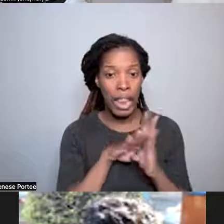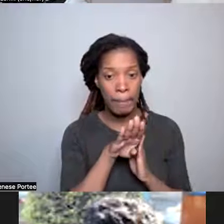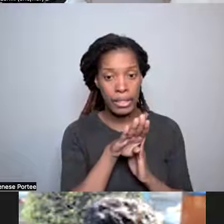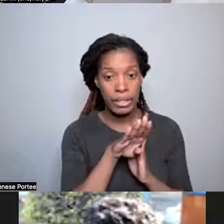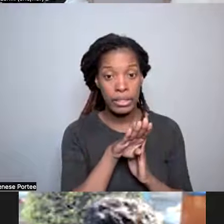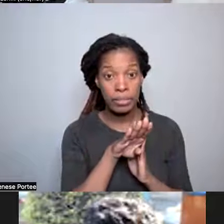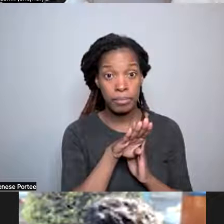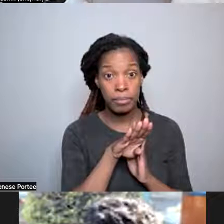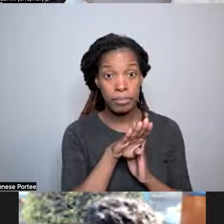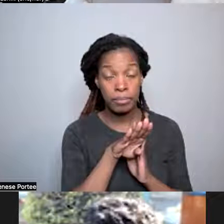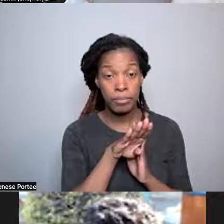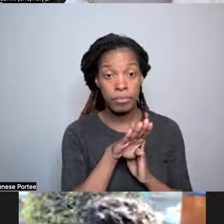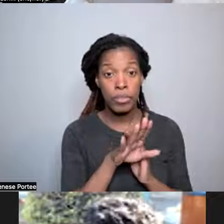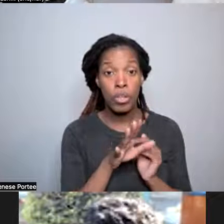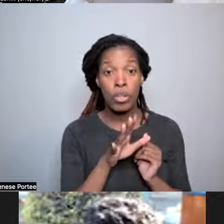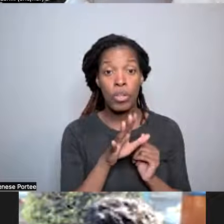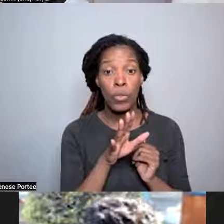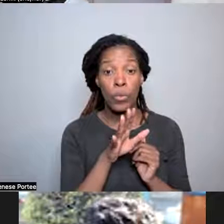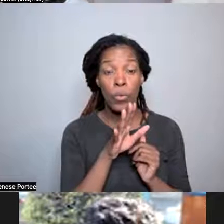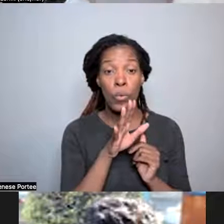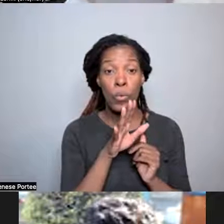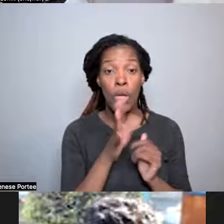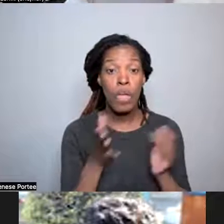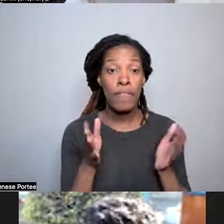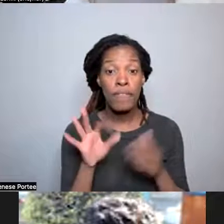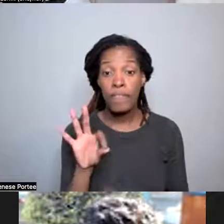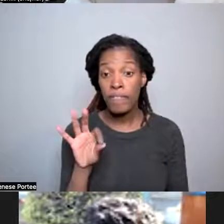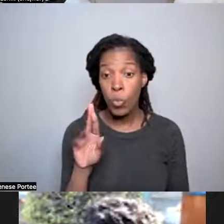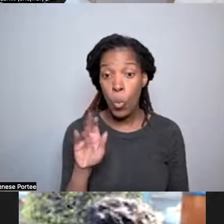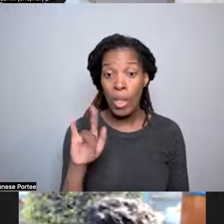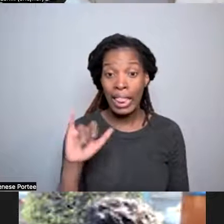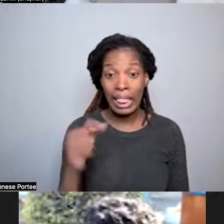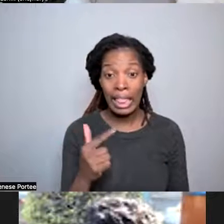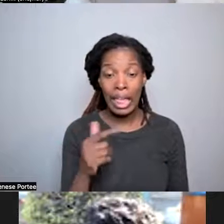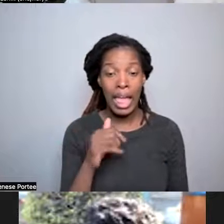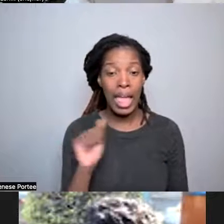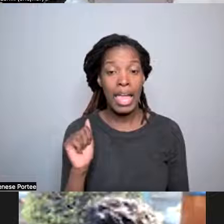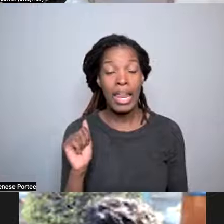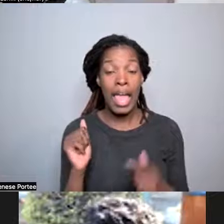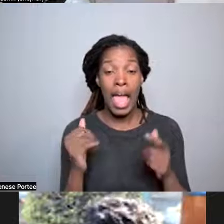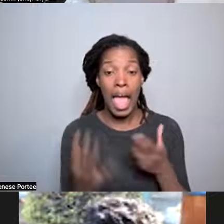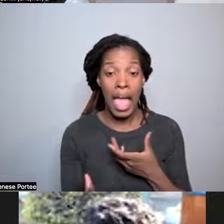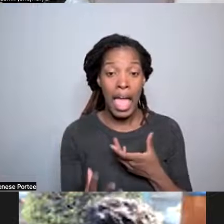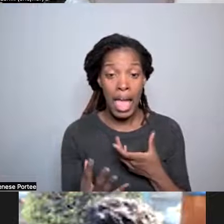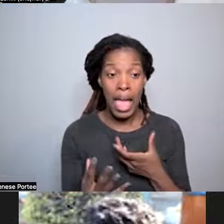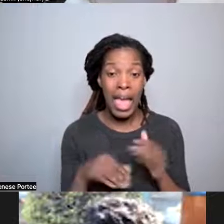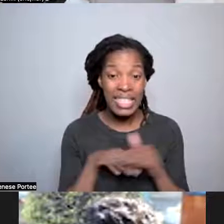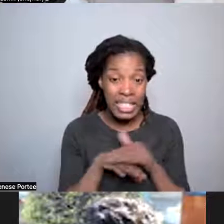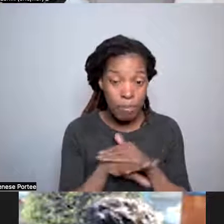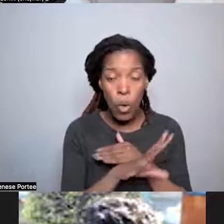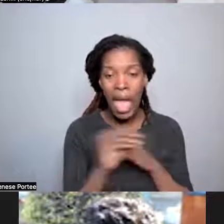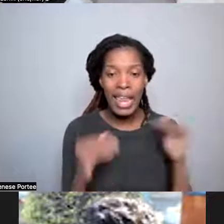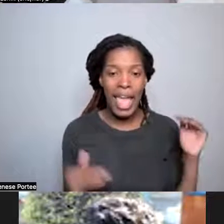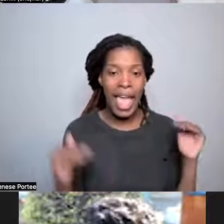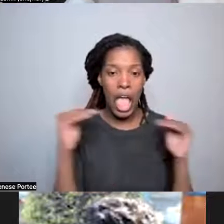of innovation in fueling an accessible and equitable world. That is